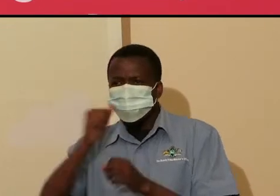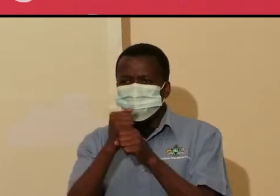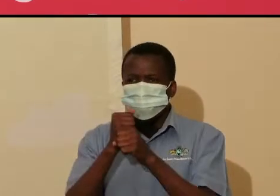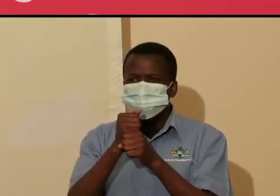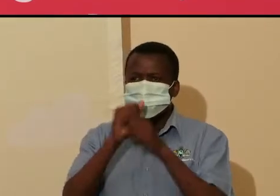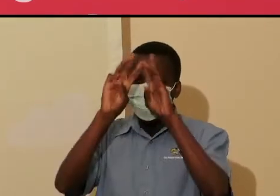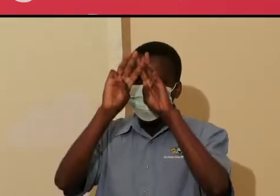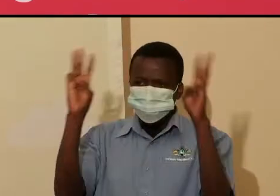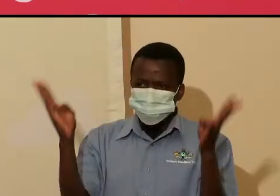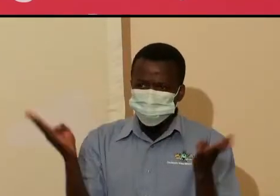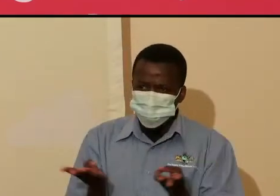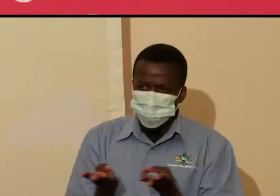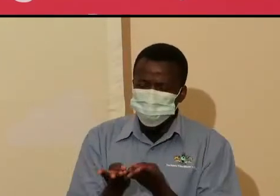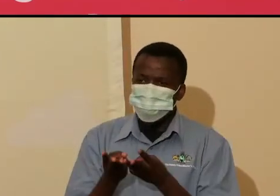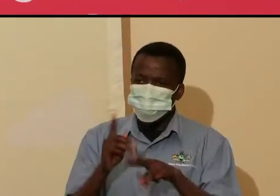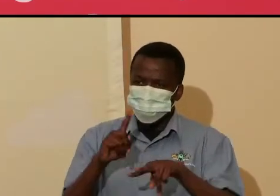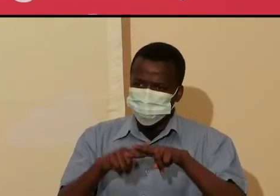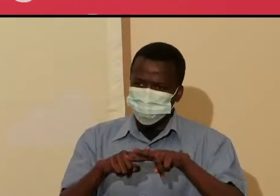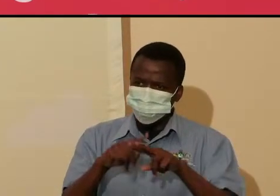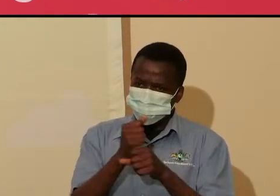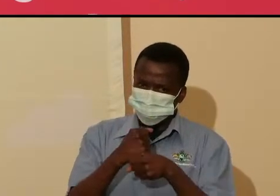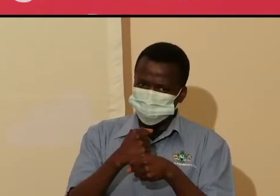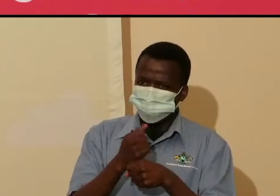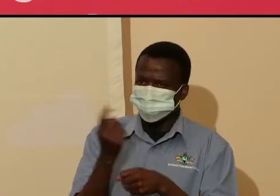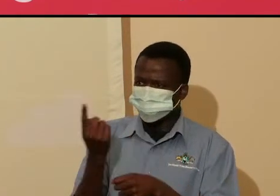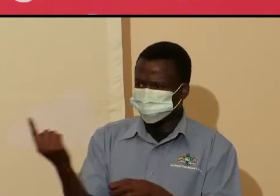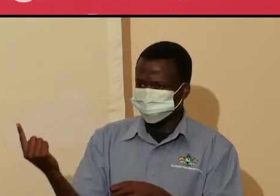Eswatini. Spesihle,